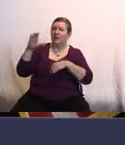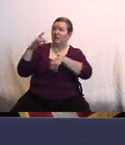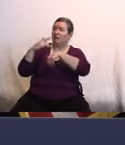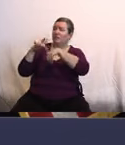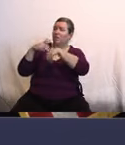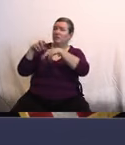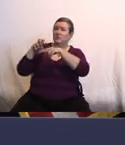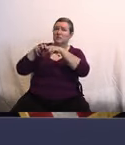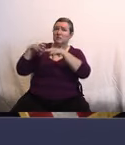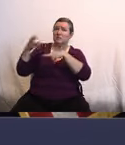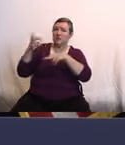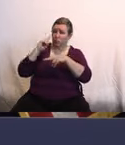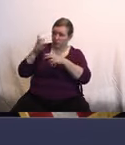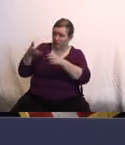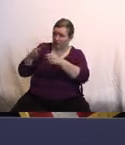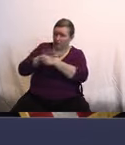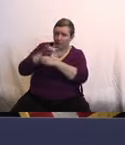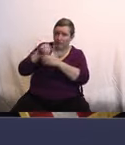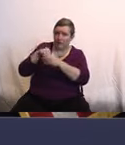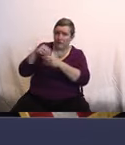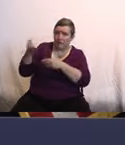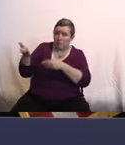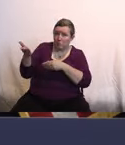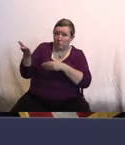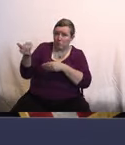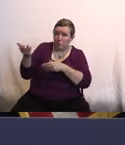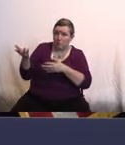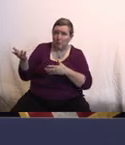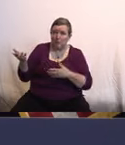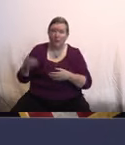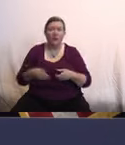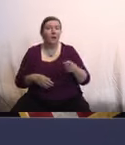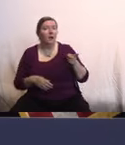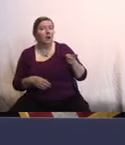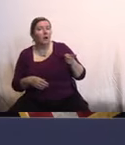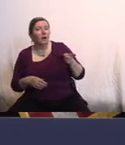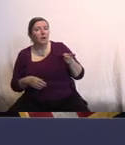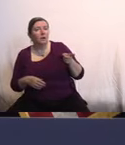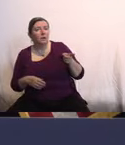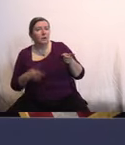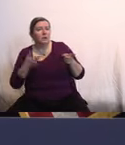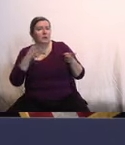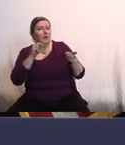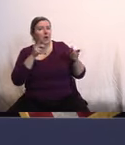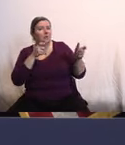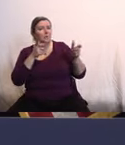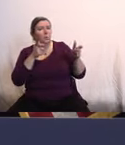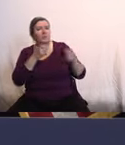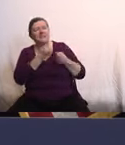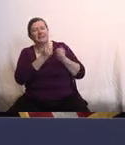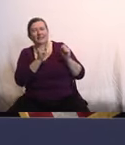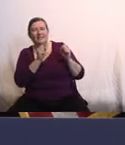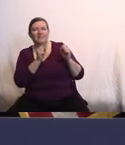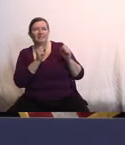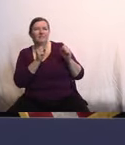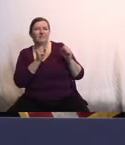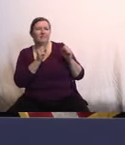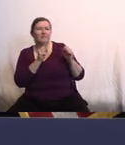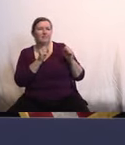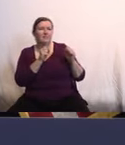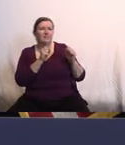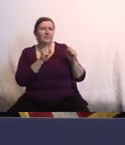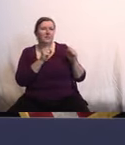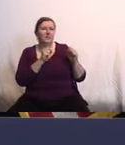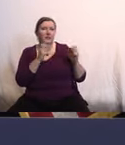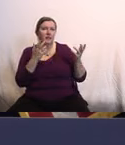Okay, from the top, you betcha, in terms of the so-called gun safety package 3.0. Got no